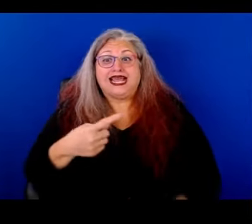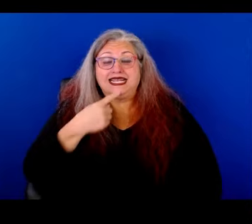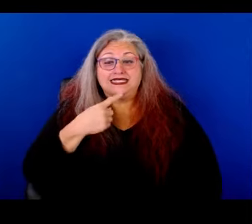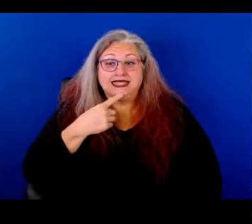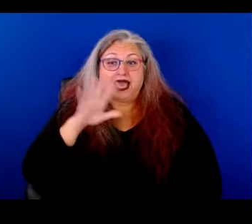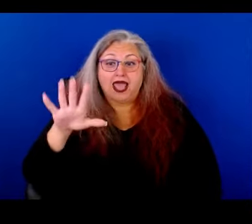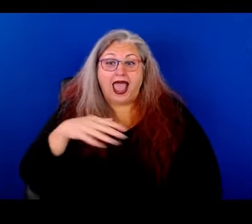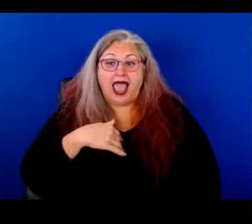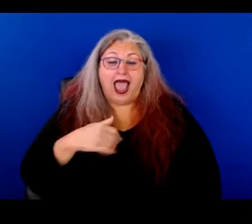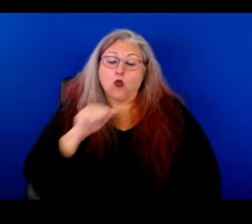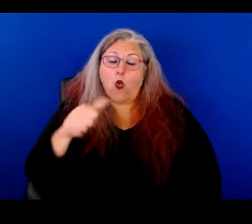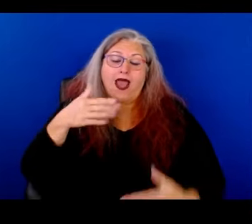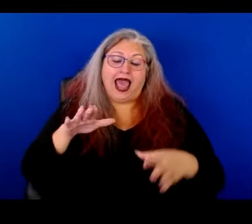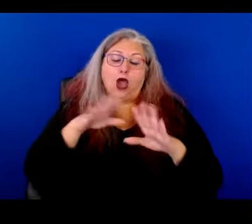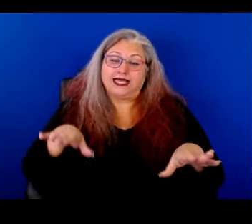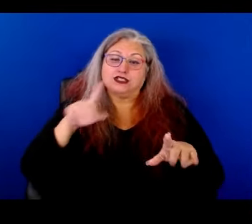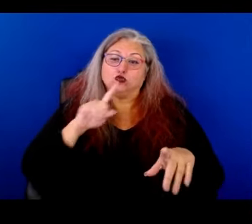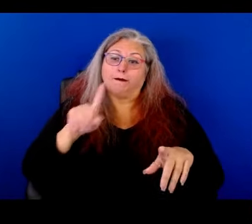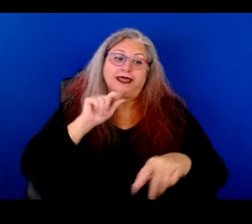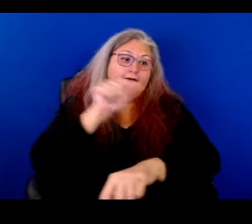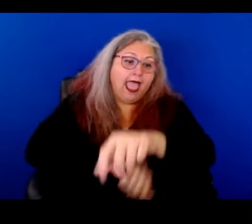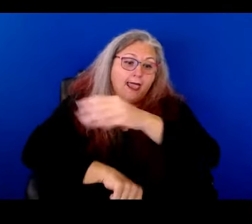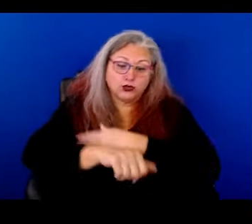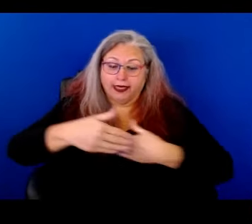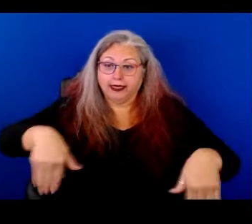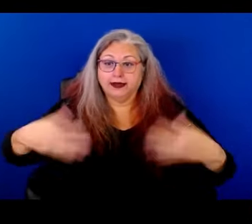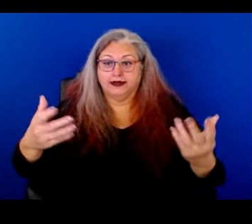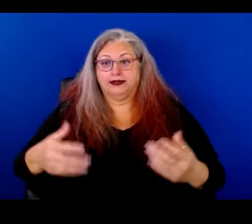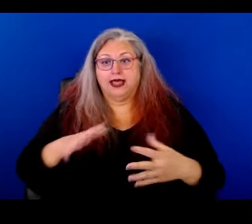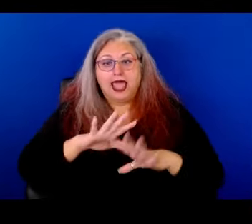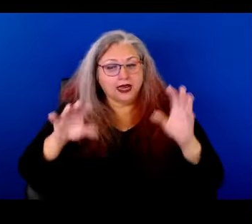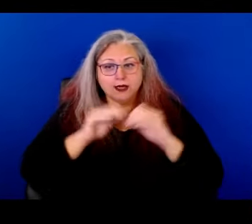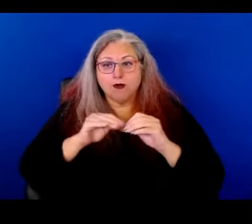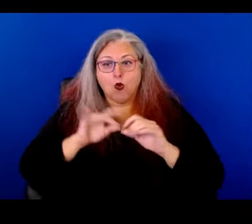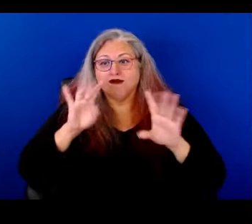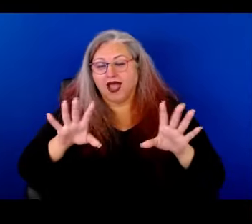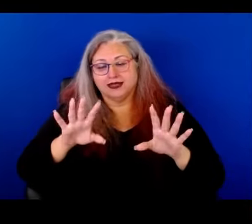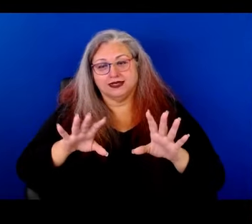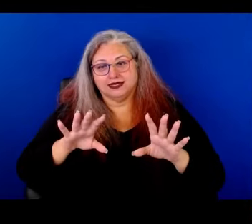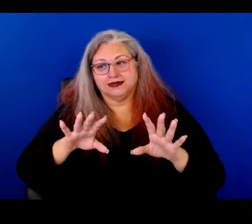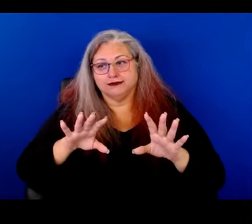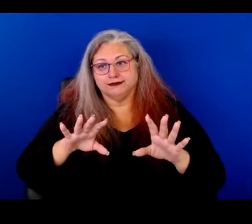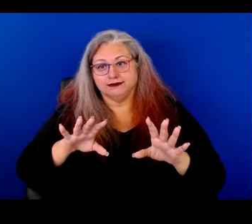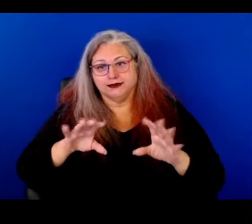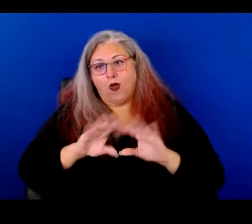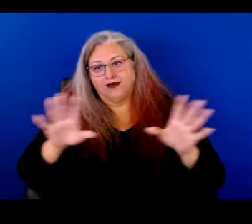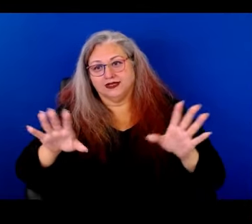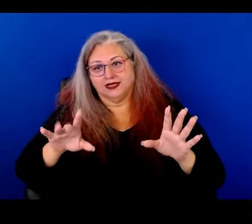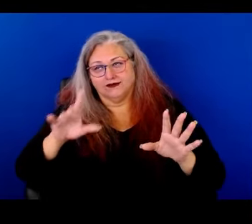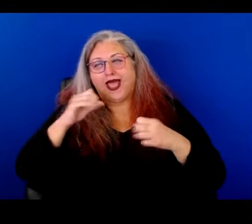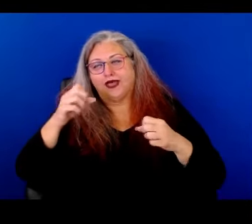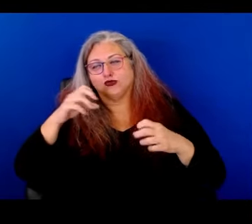say, I'm not going to allow kids to be amputated anymore. Violently amputated, obviously, for